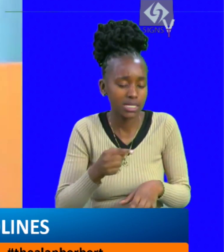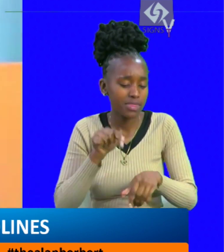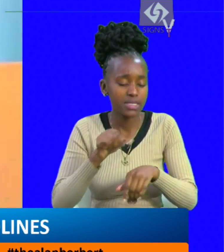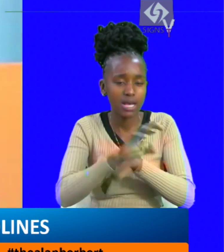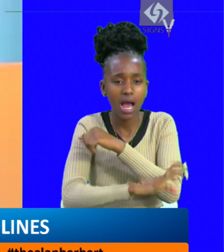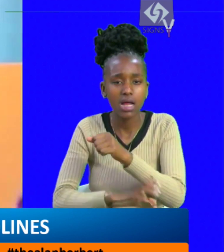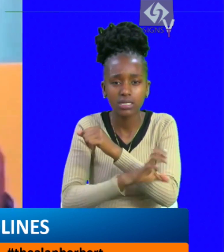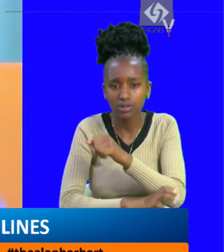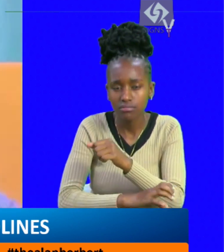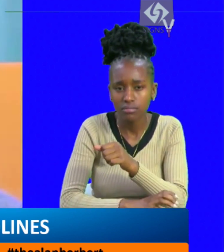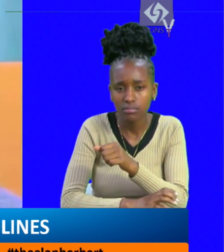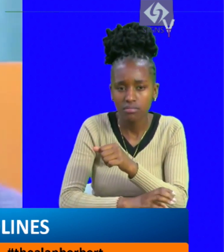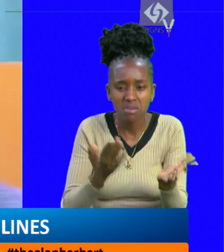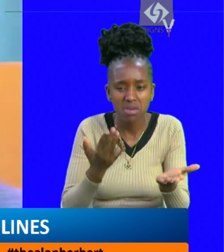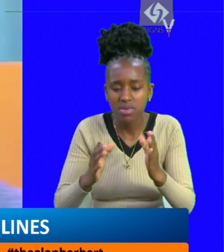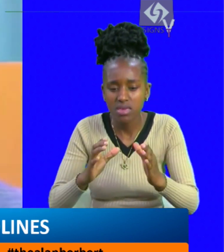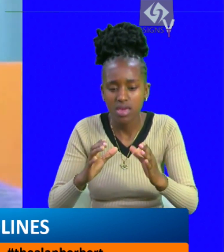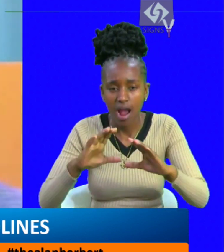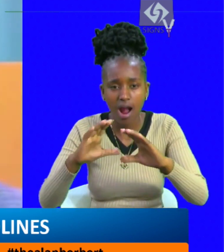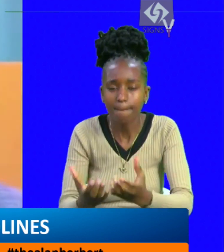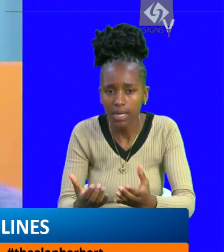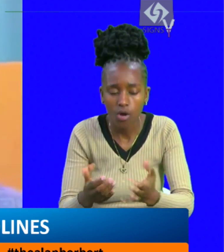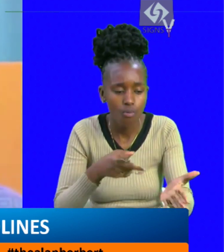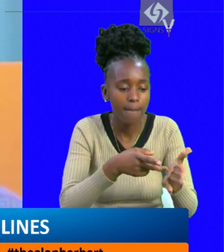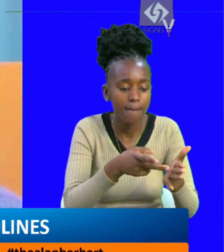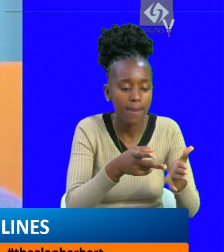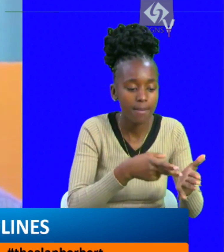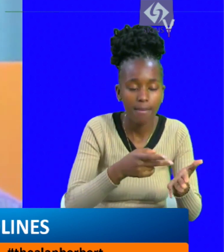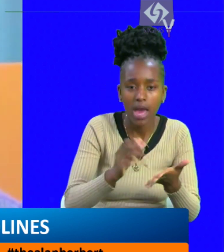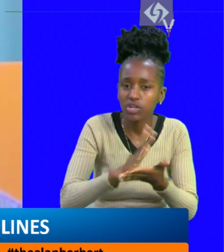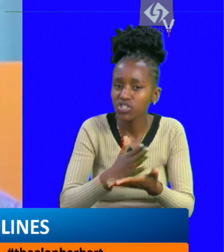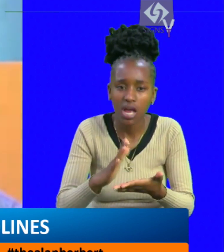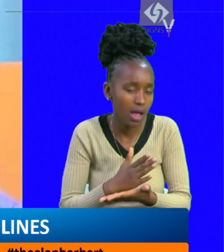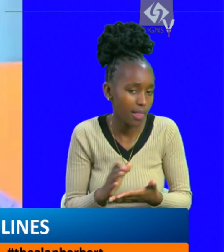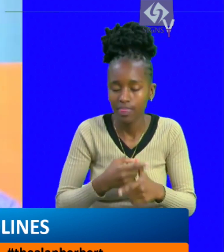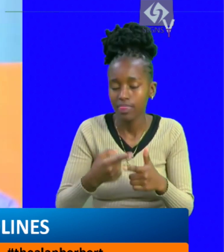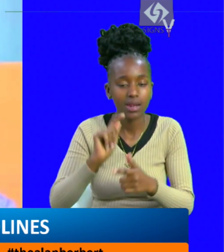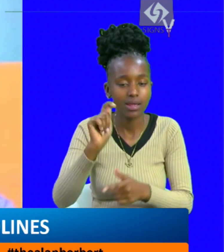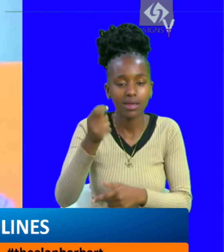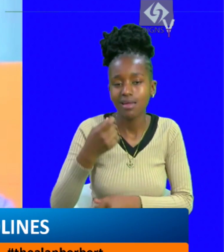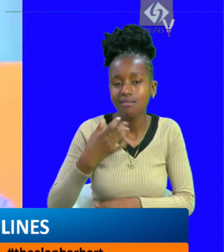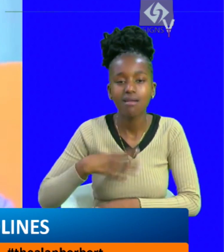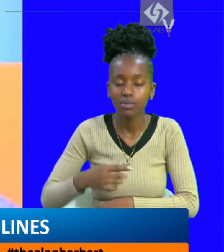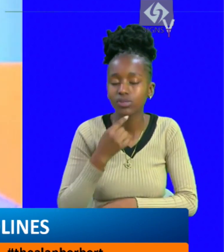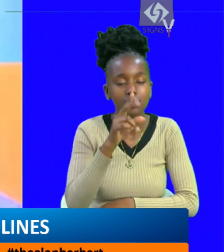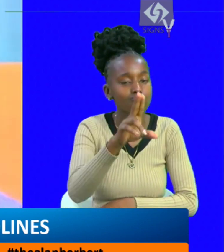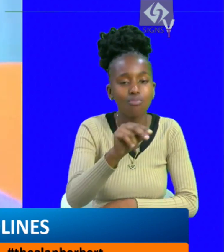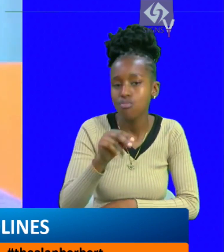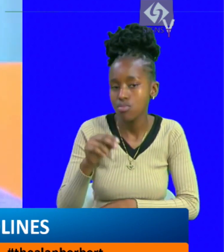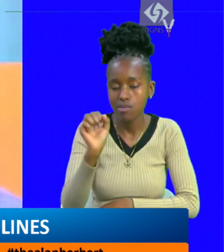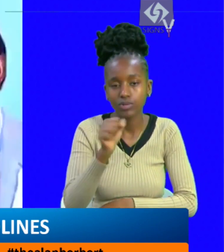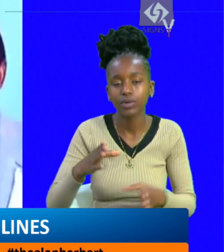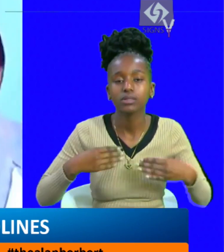painstakingly putting this nation together, then you begin to say the nation is not a nation, it's a